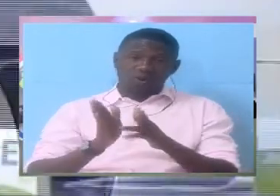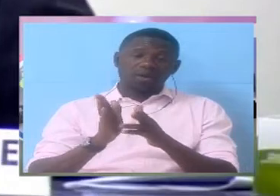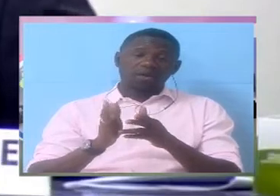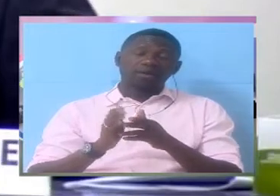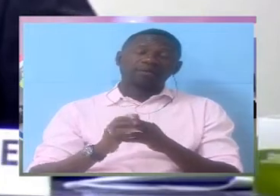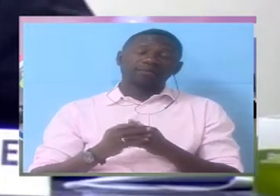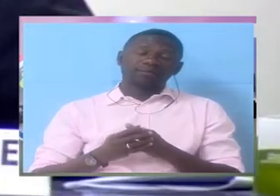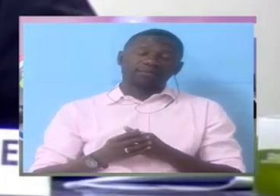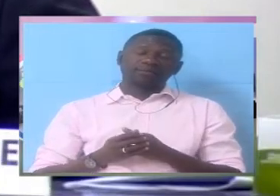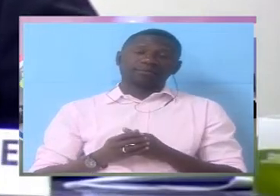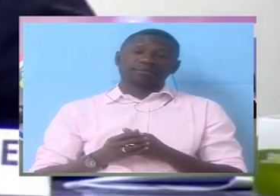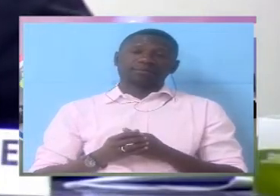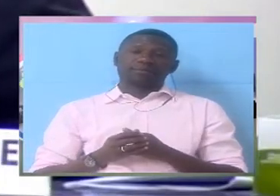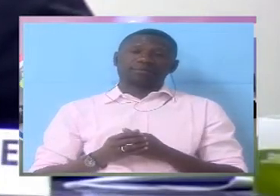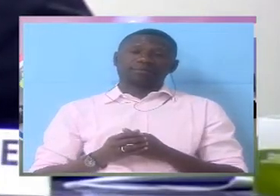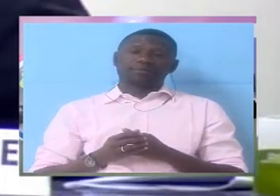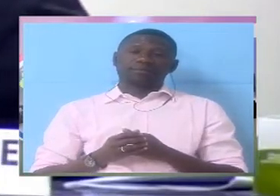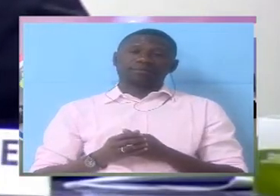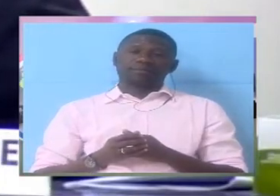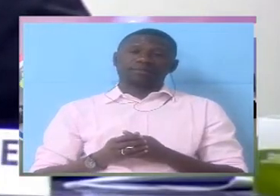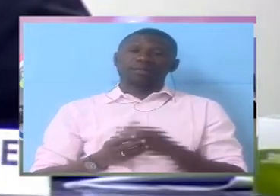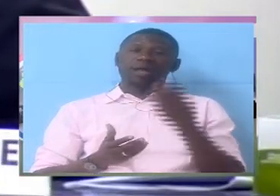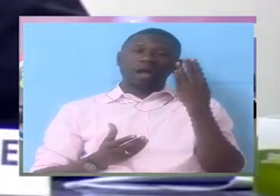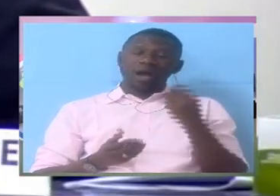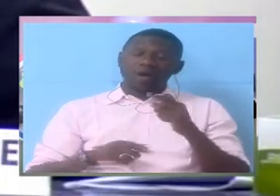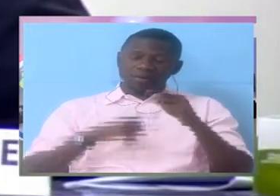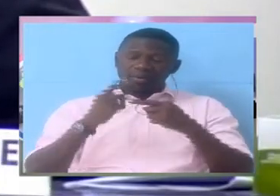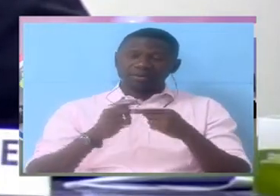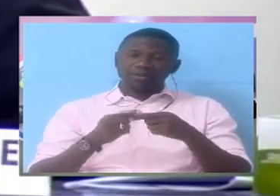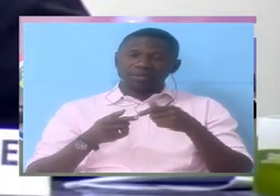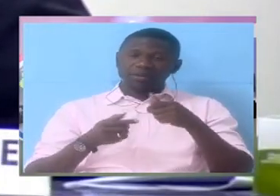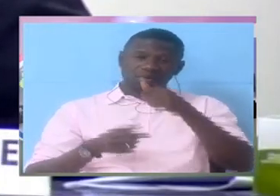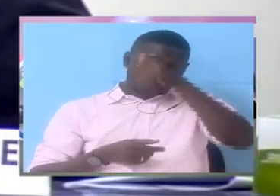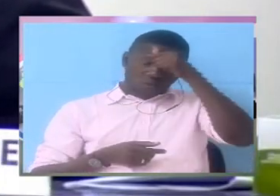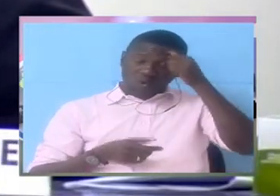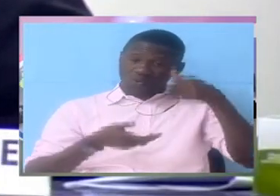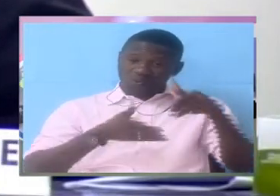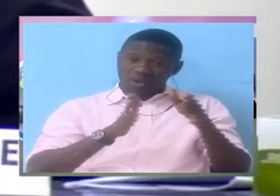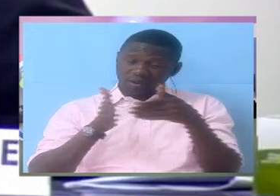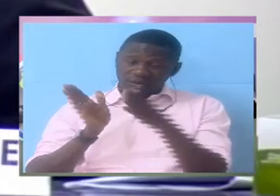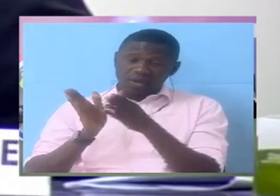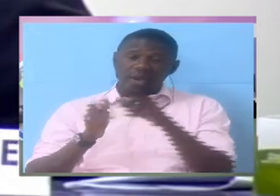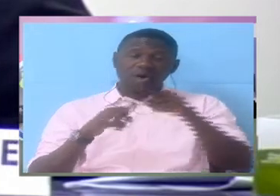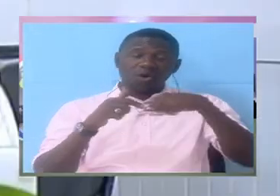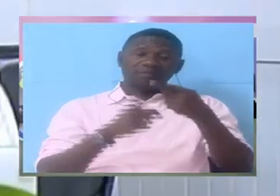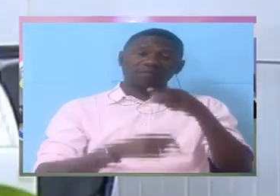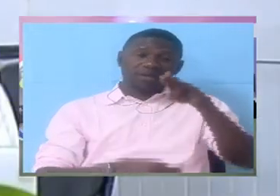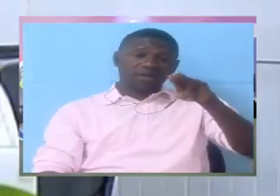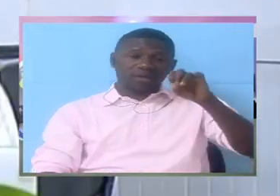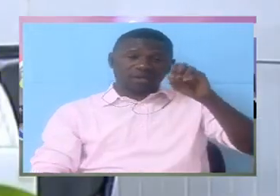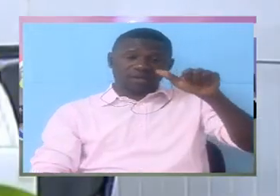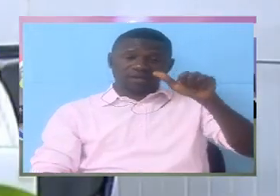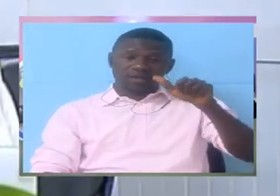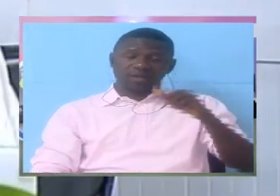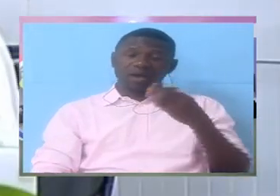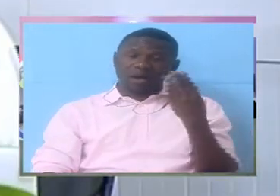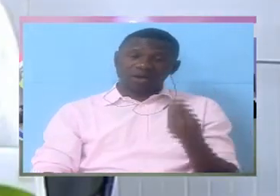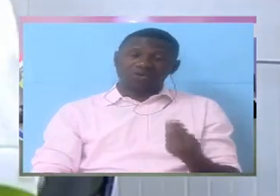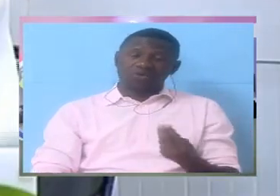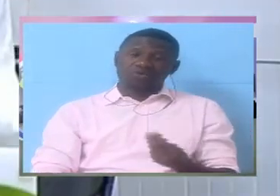And how about according to the working methods of the NIA? Silang NIA la dogu ta mandiri nyaru dungu fana benyadi la.